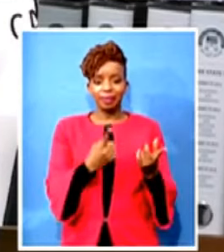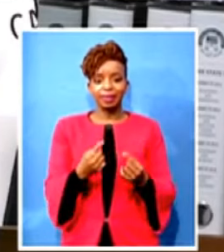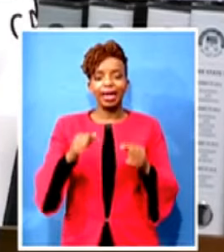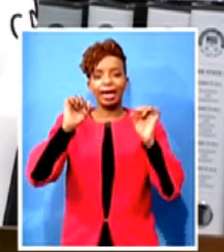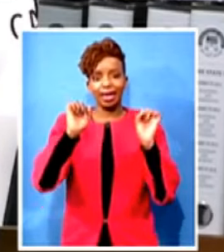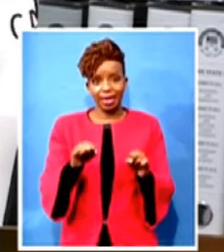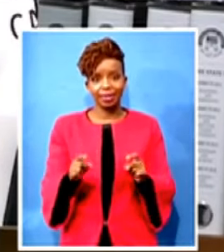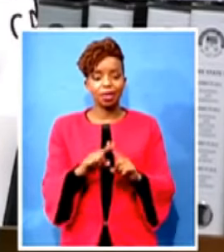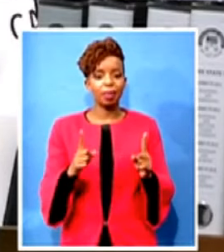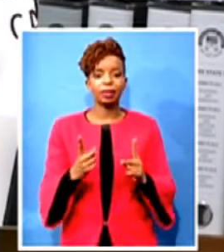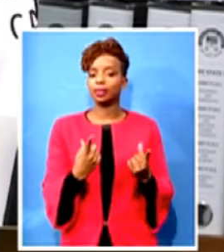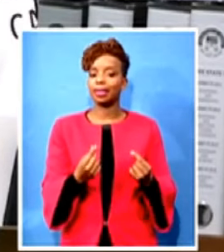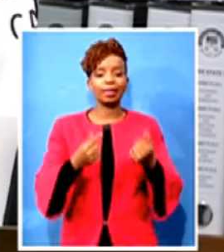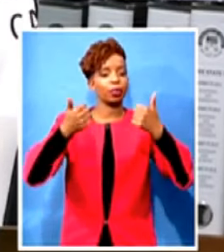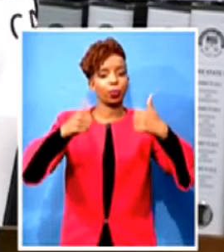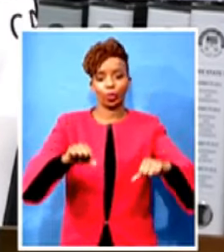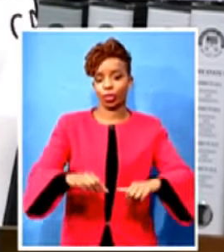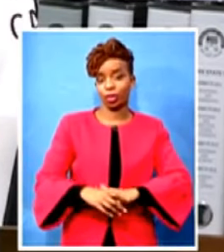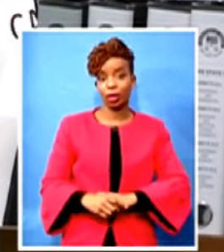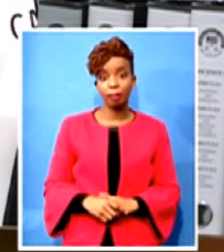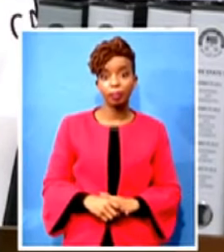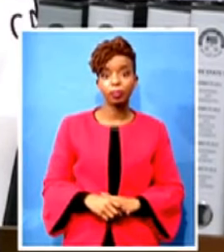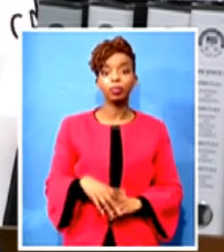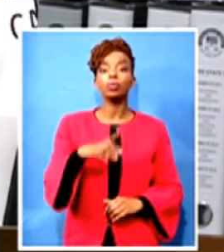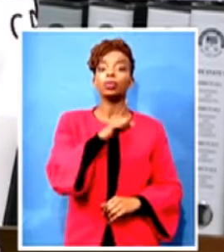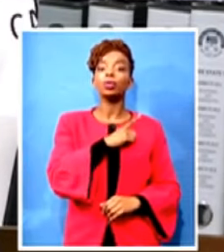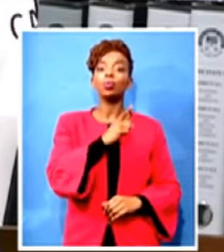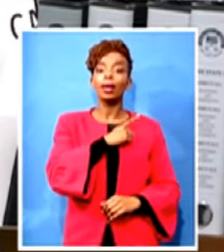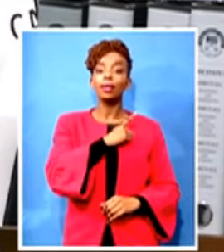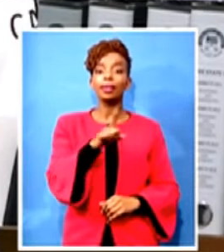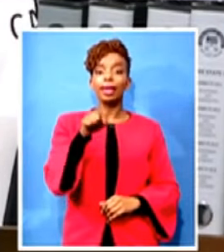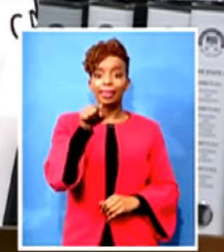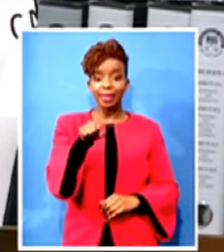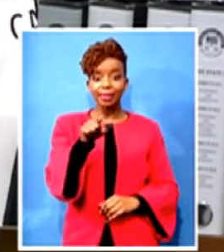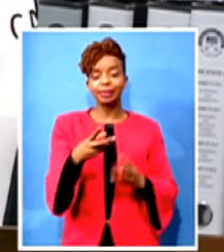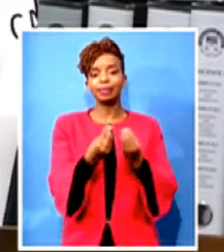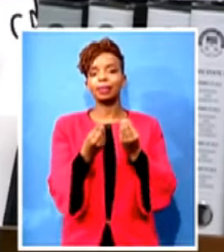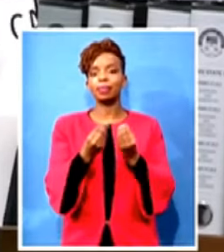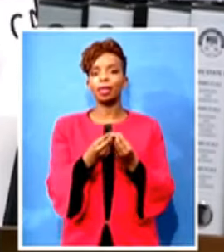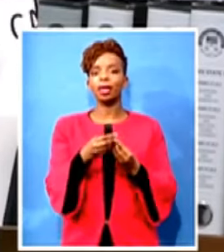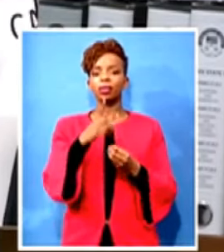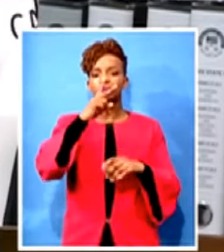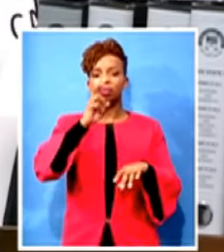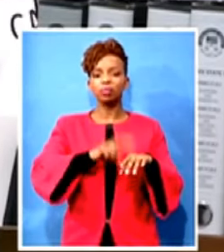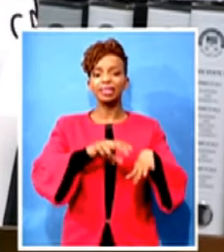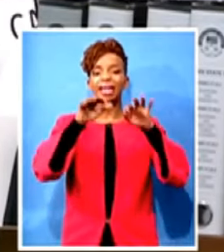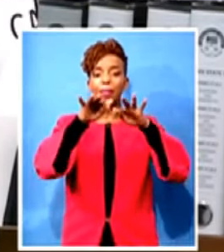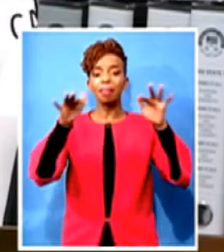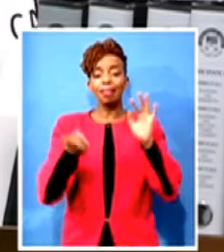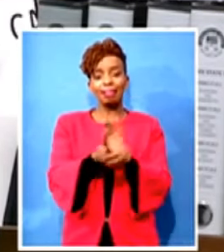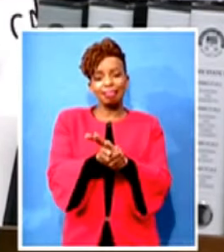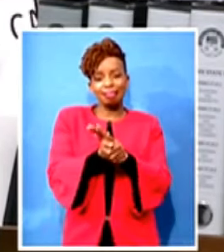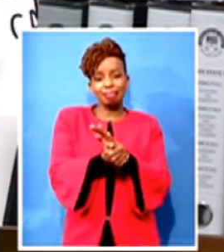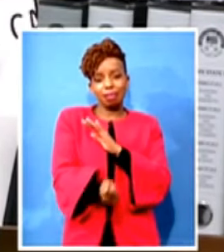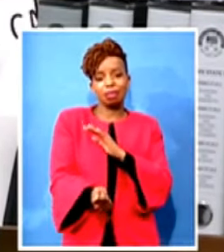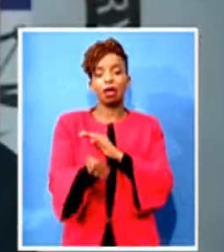is an exercise that needs people that are competent to do not it. be trained to Yes. do it.